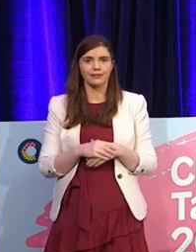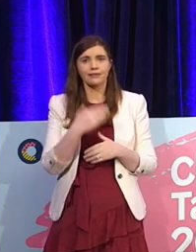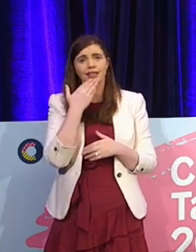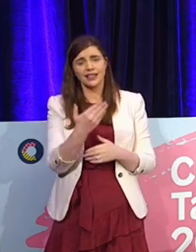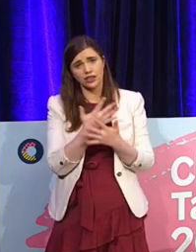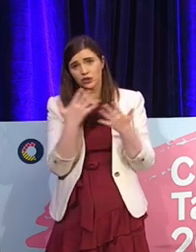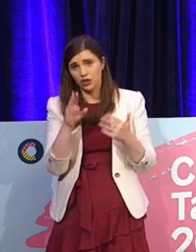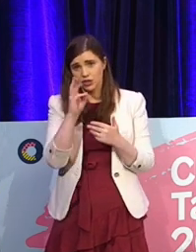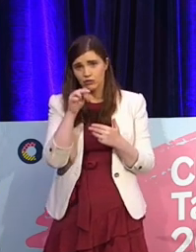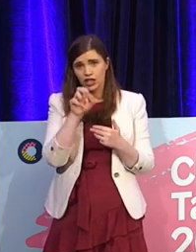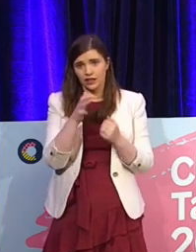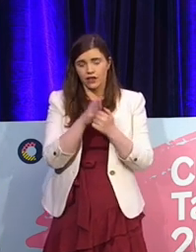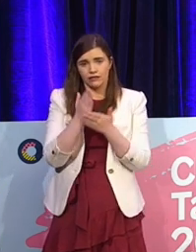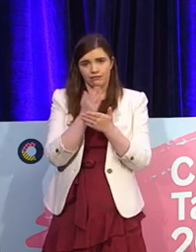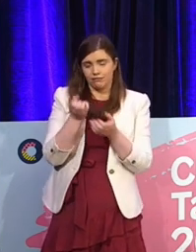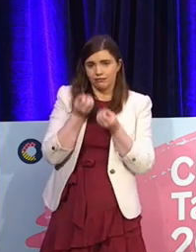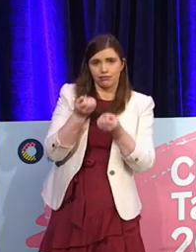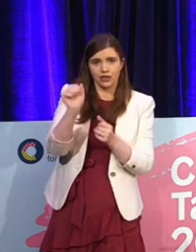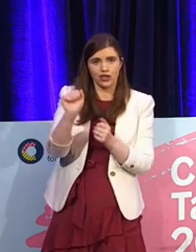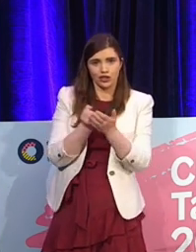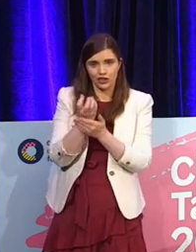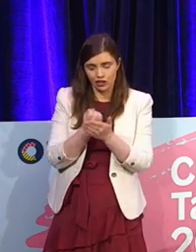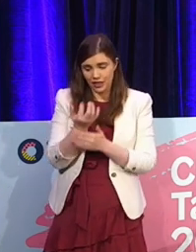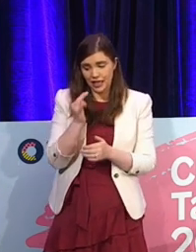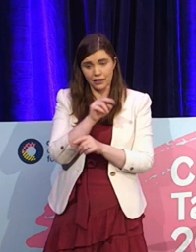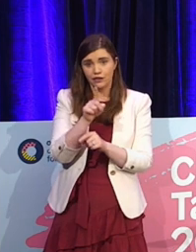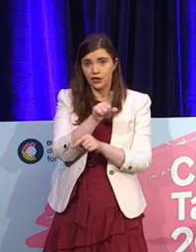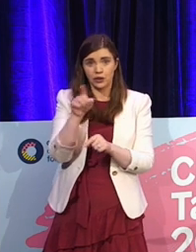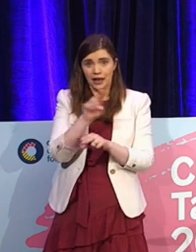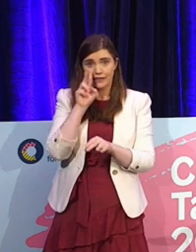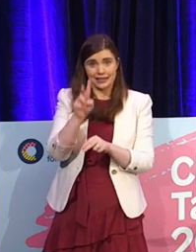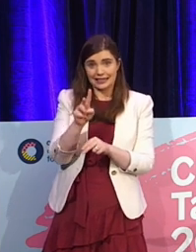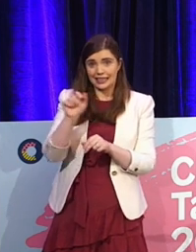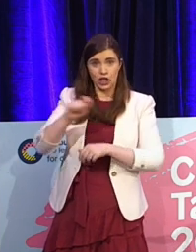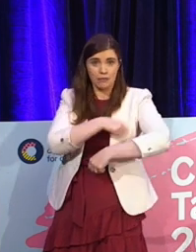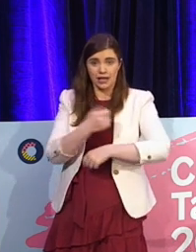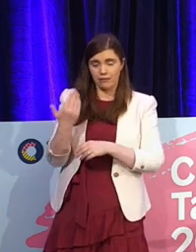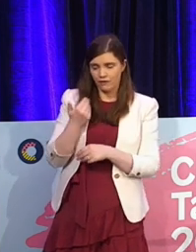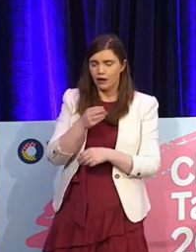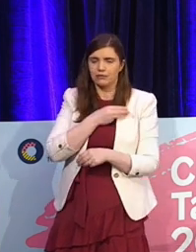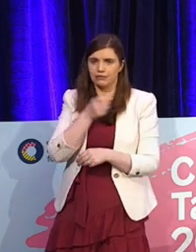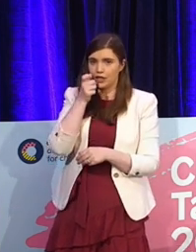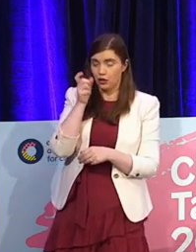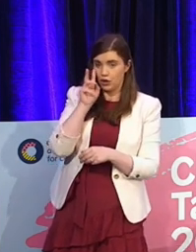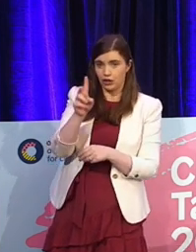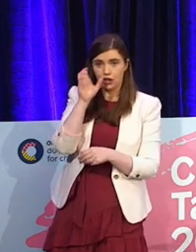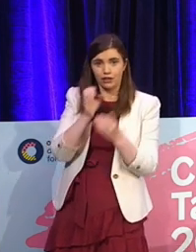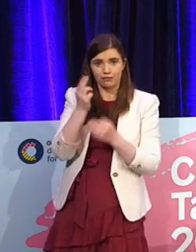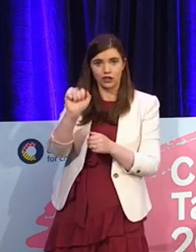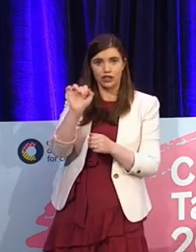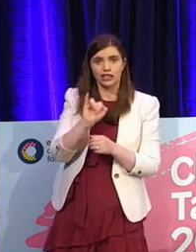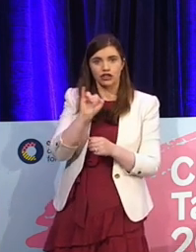Thank you so much, Precious, for sharing your story with us. And if you haven't seen Precious's baking before, be sure to check her out on Instagram.